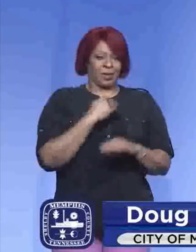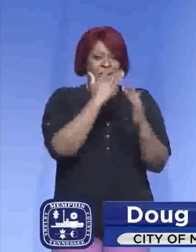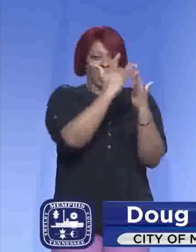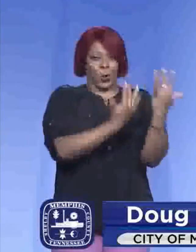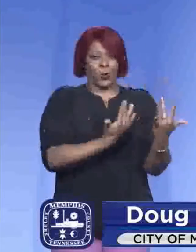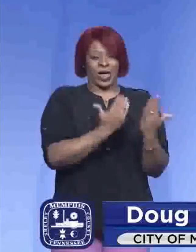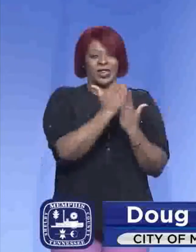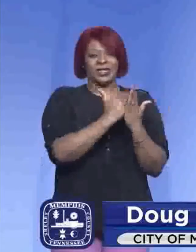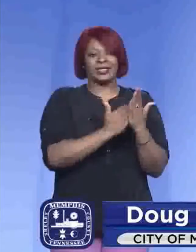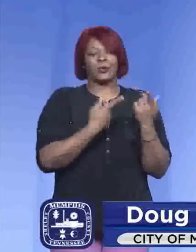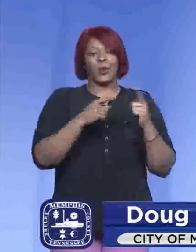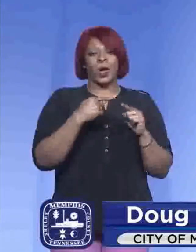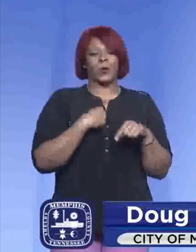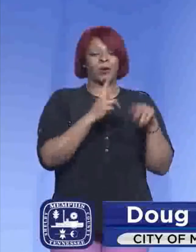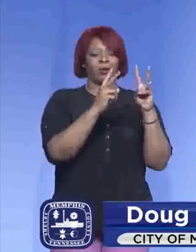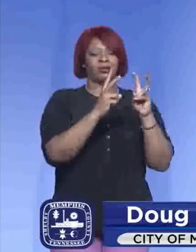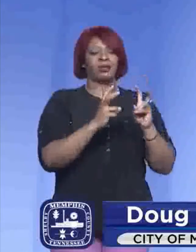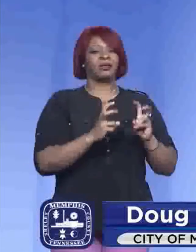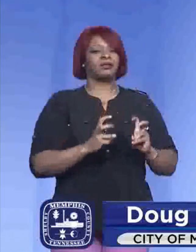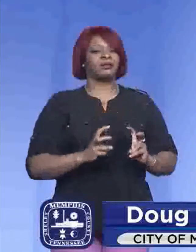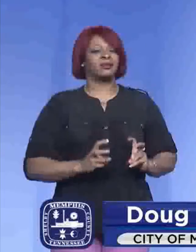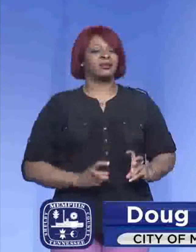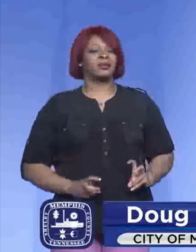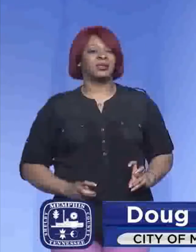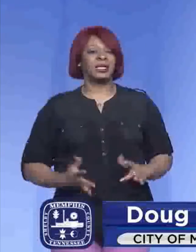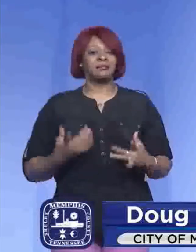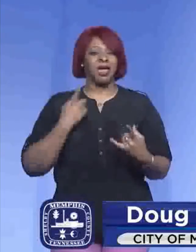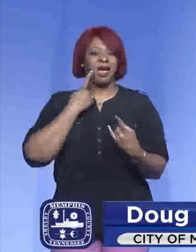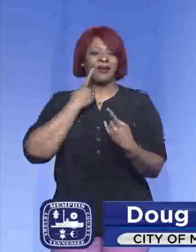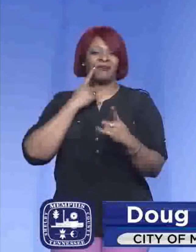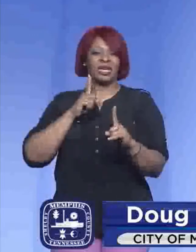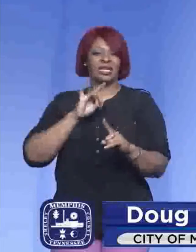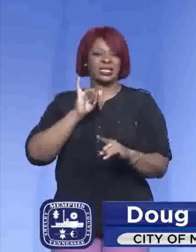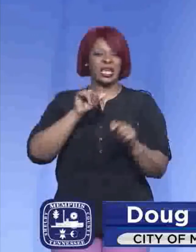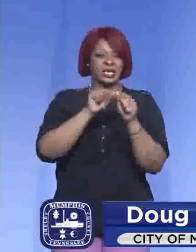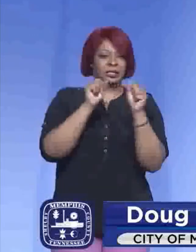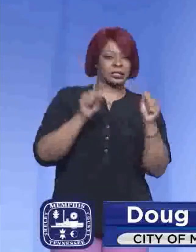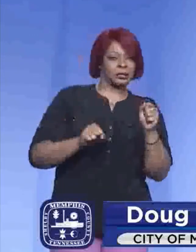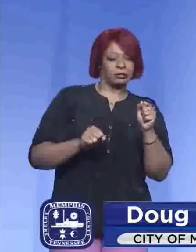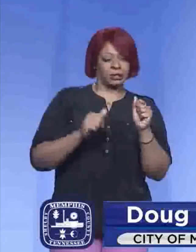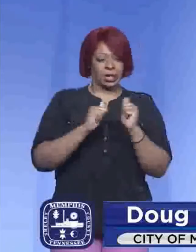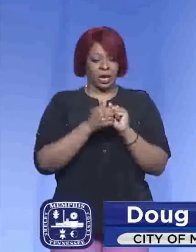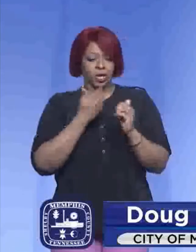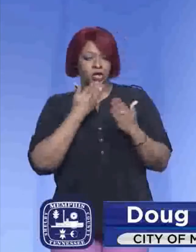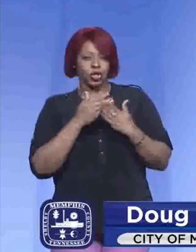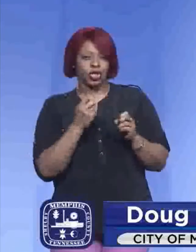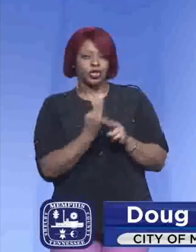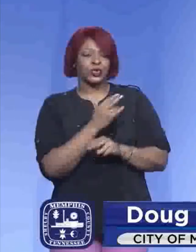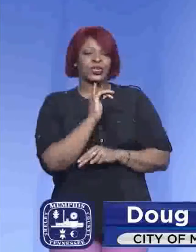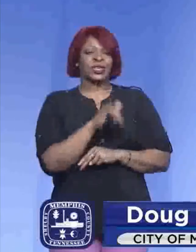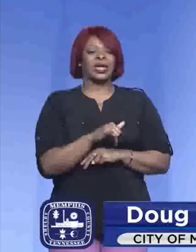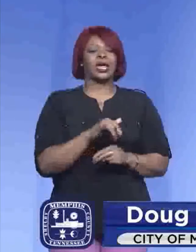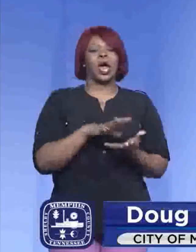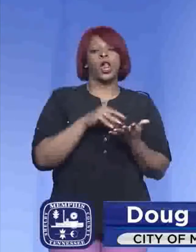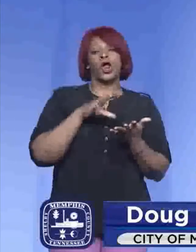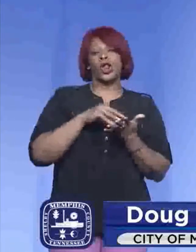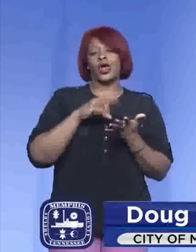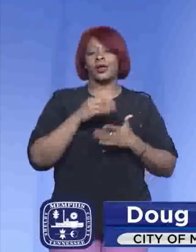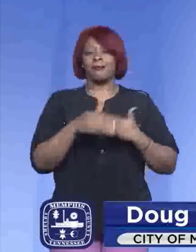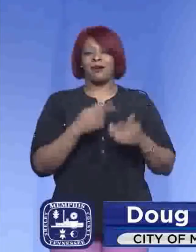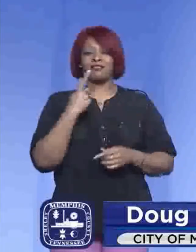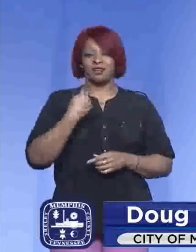VaxQ just while we assess the efficacy of that system and our ability to use it. There's a bit of a learning curve for